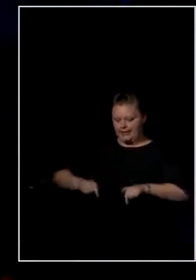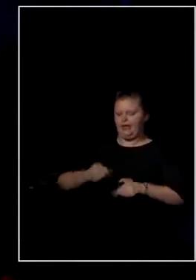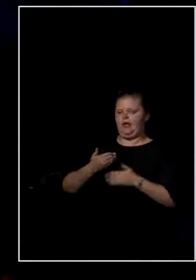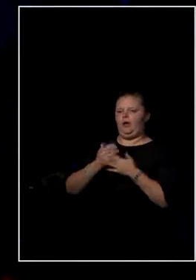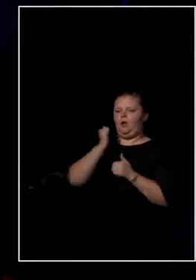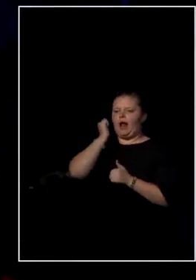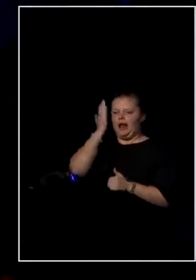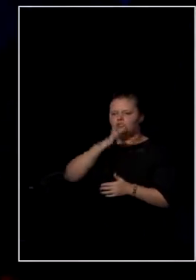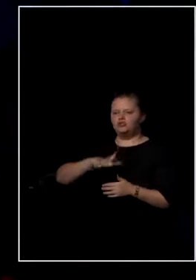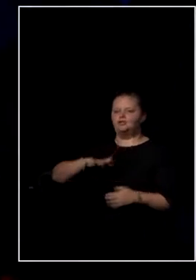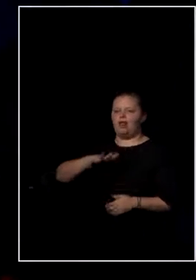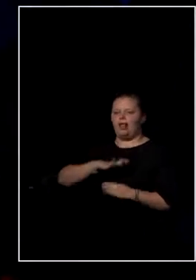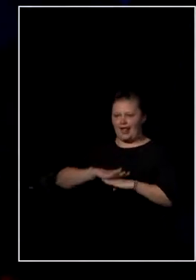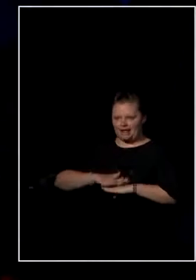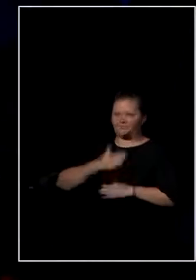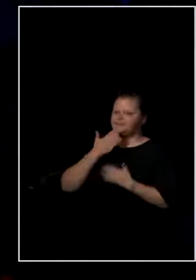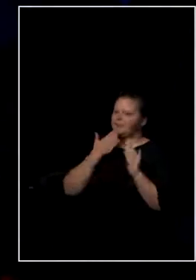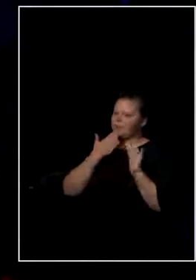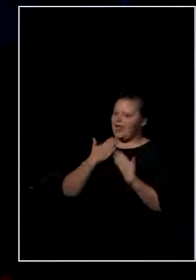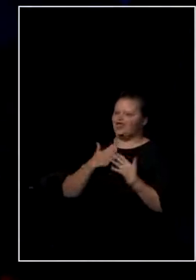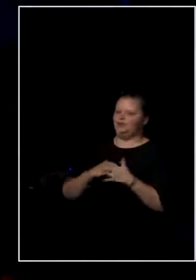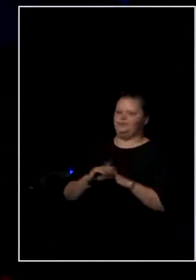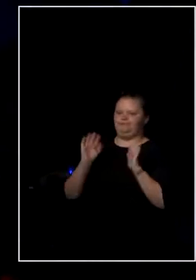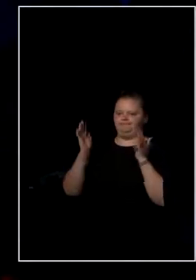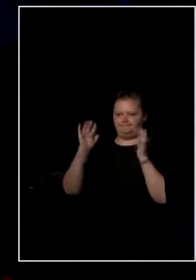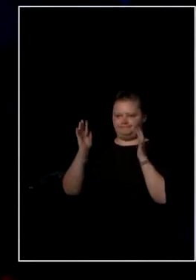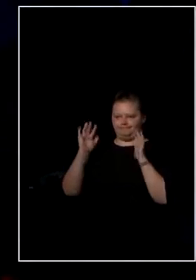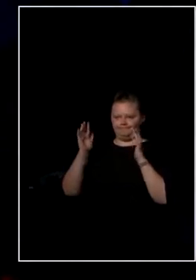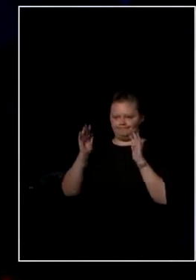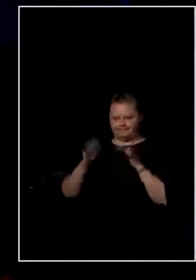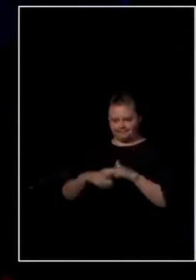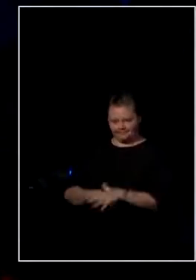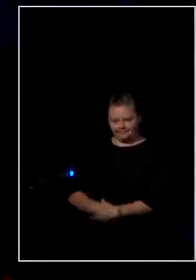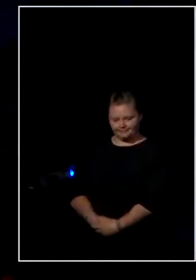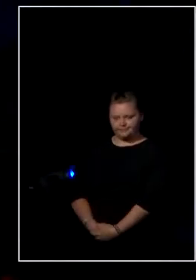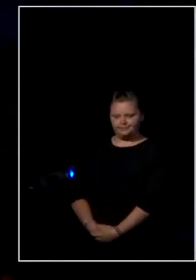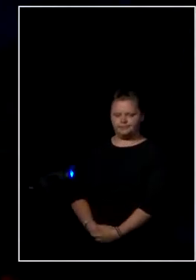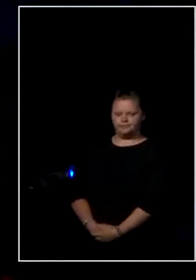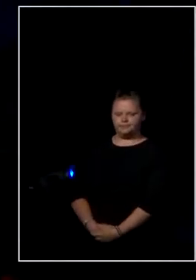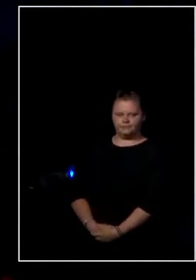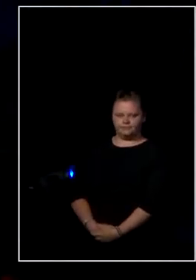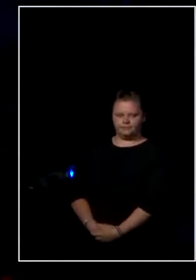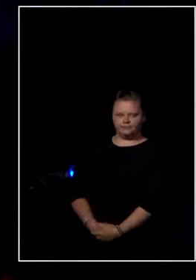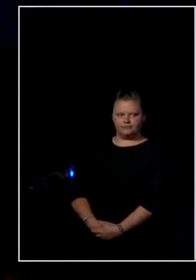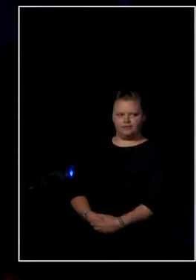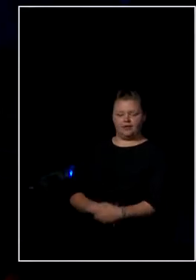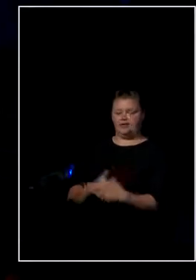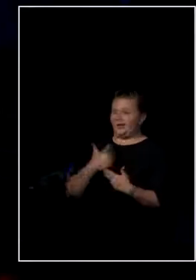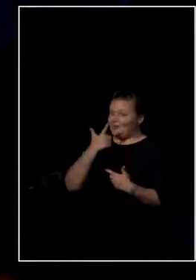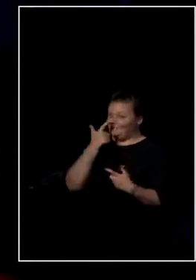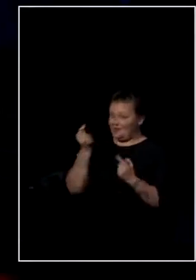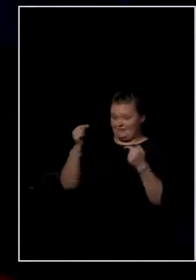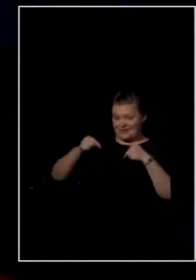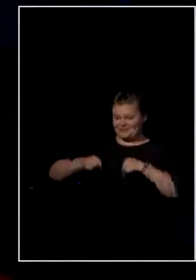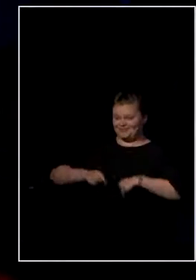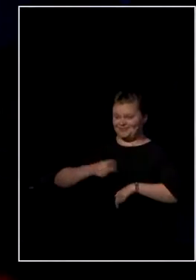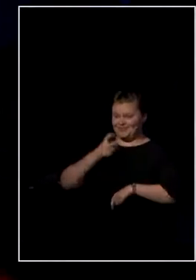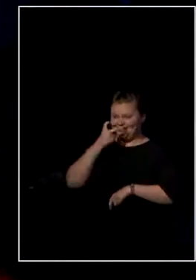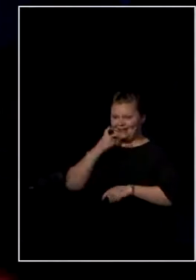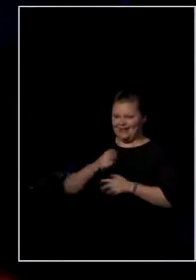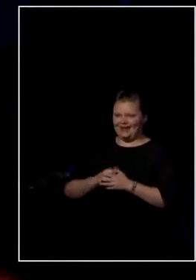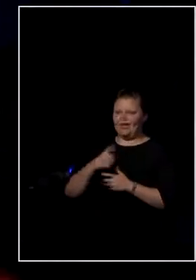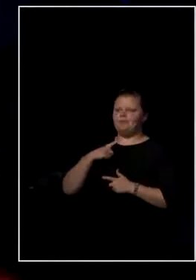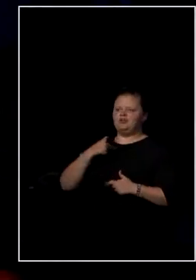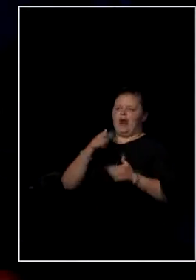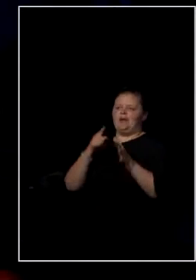land. Thank you. Yes, thank you, Jane. Thank you, Jane. We still feel lucky to have you join us today, Jane